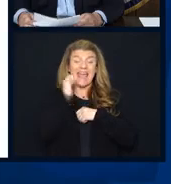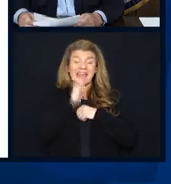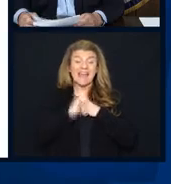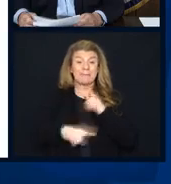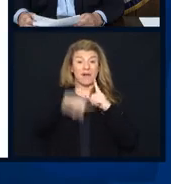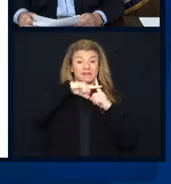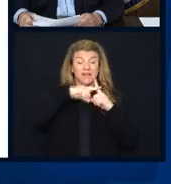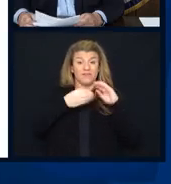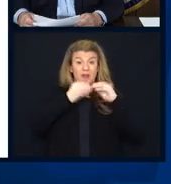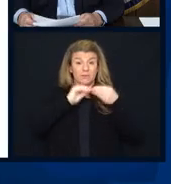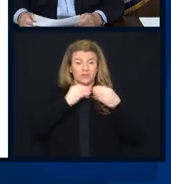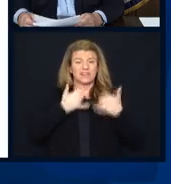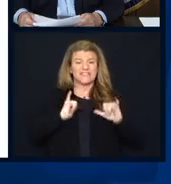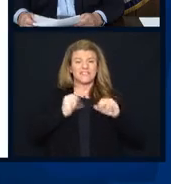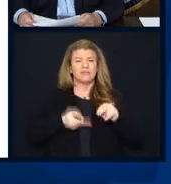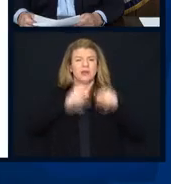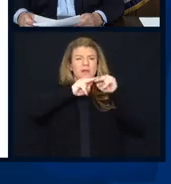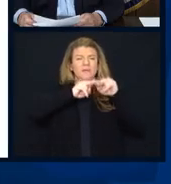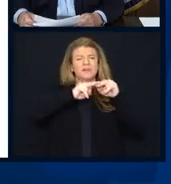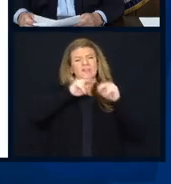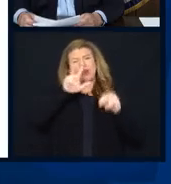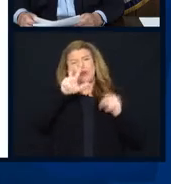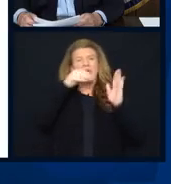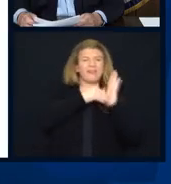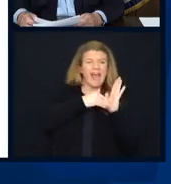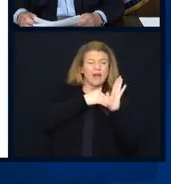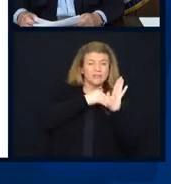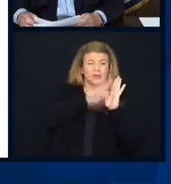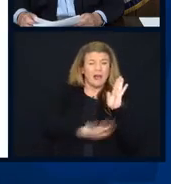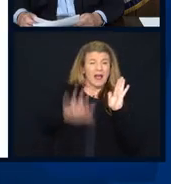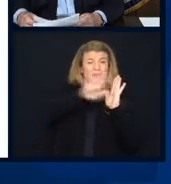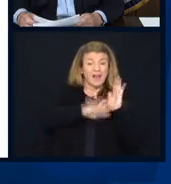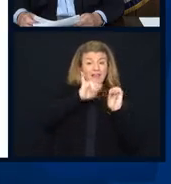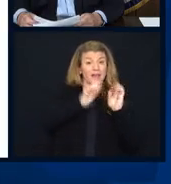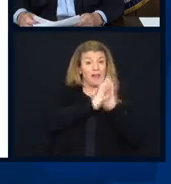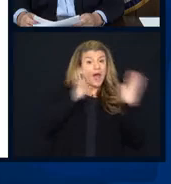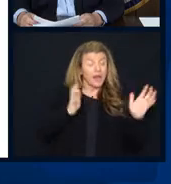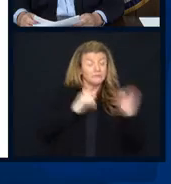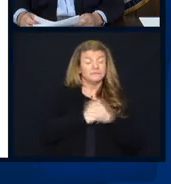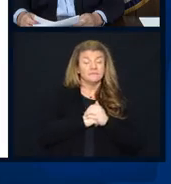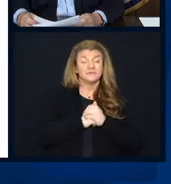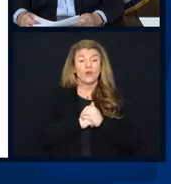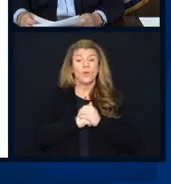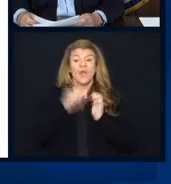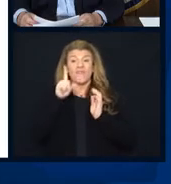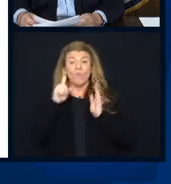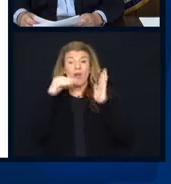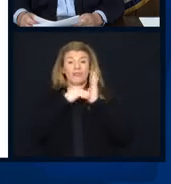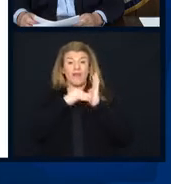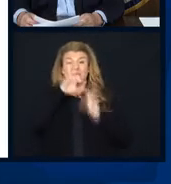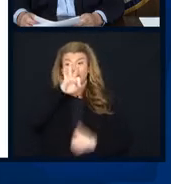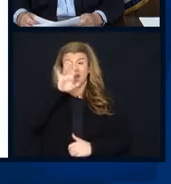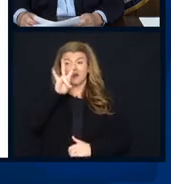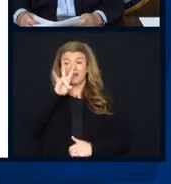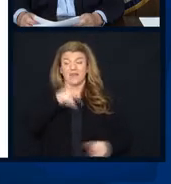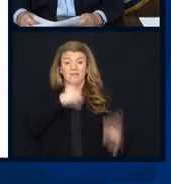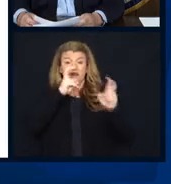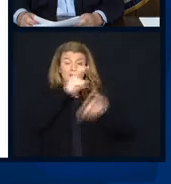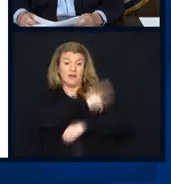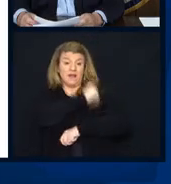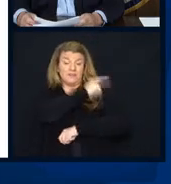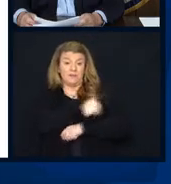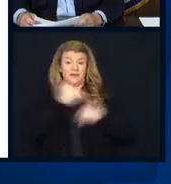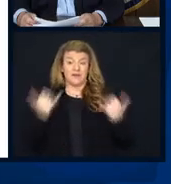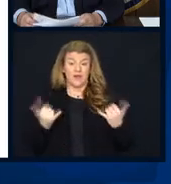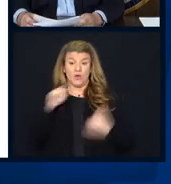positive cases are still up around 3,000, and that's a lot. We've got 1,097 people that are hospitalized in